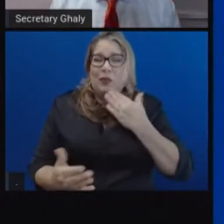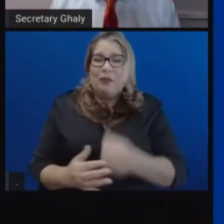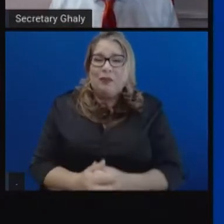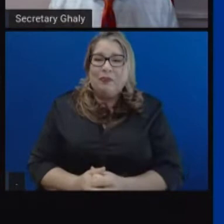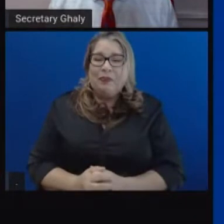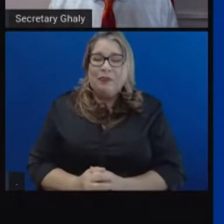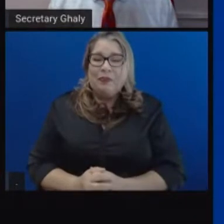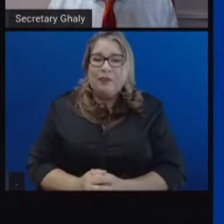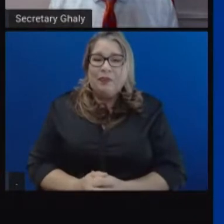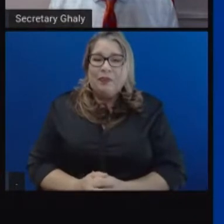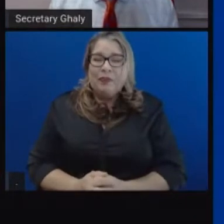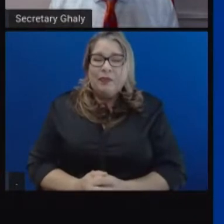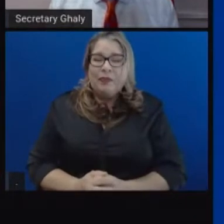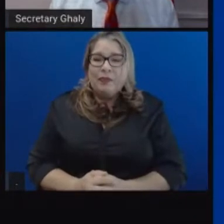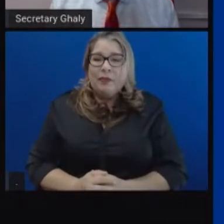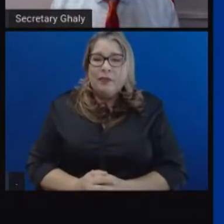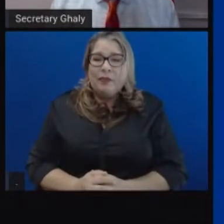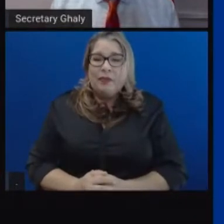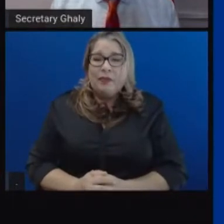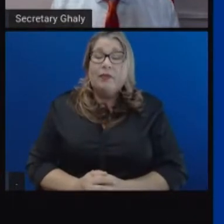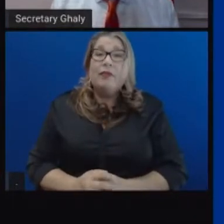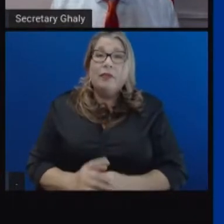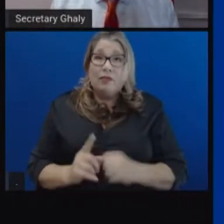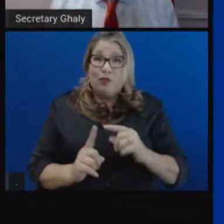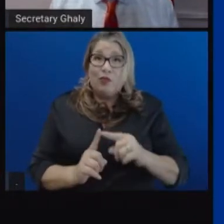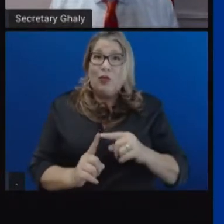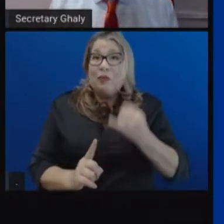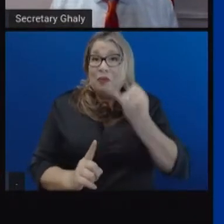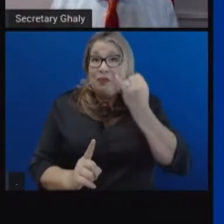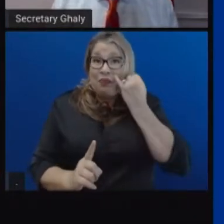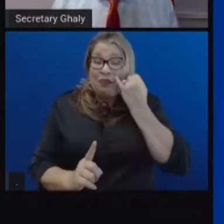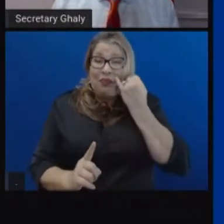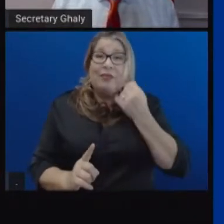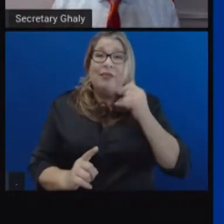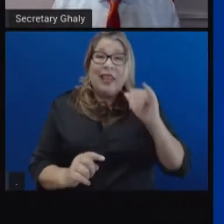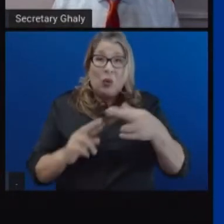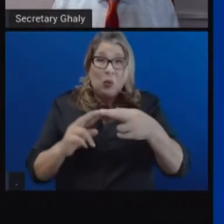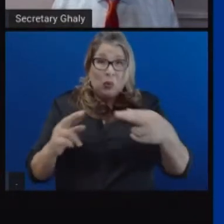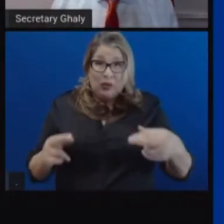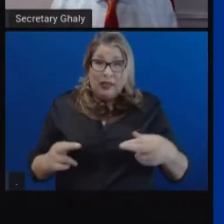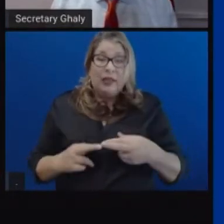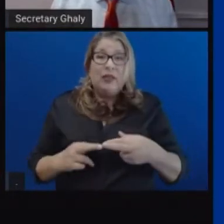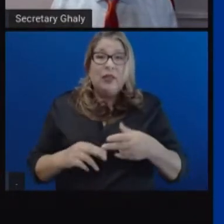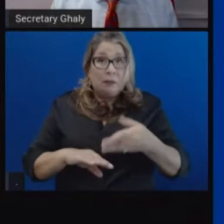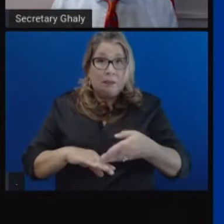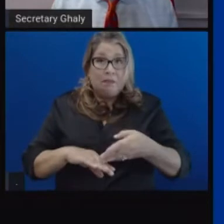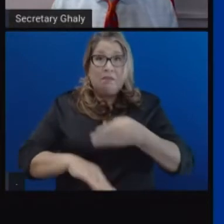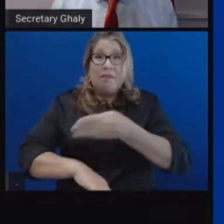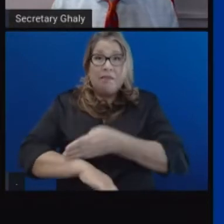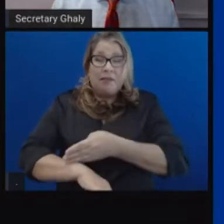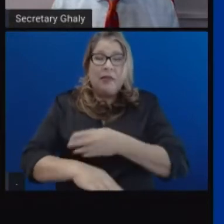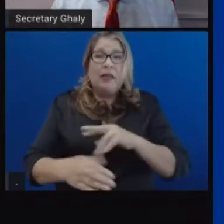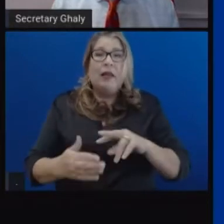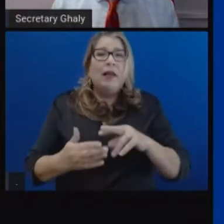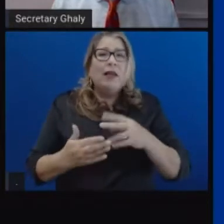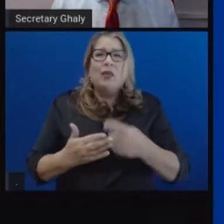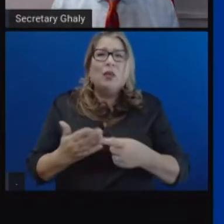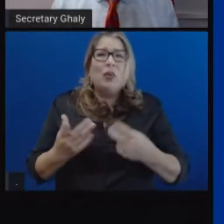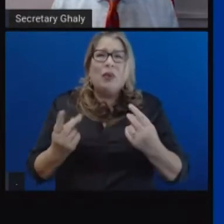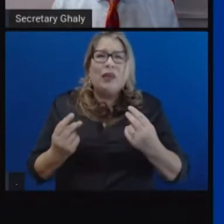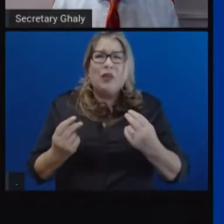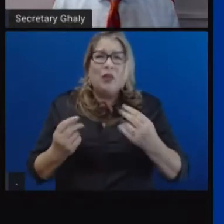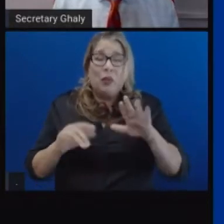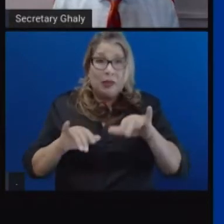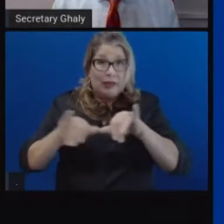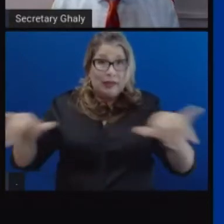So what happens when a region does come out of the regional stay-at-home order? We revert back to our blueprint for a safer economy. This is,